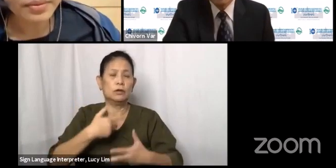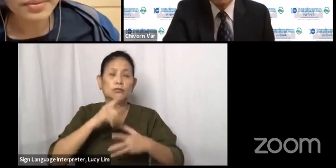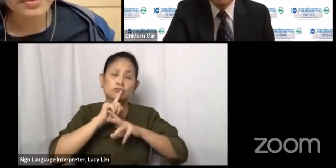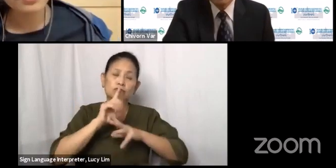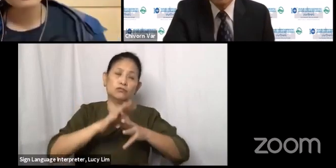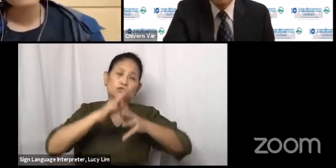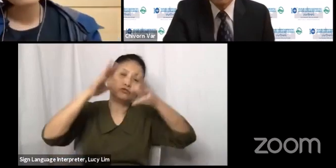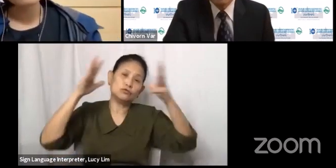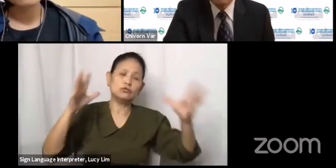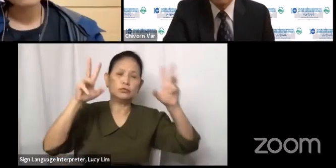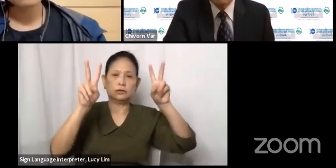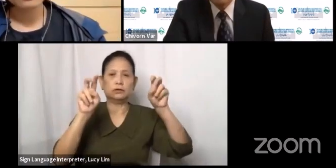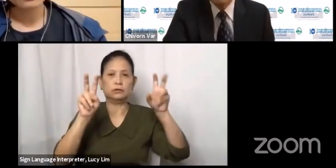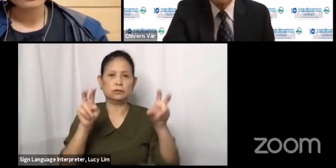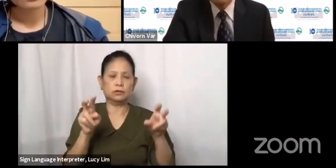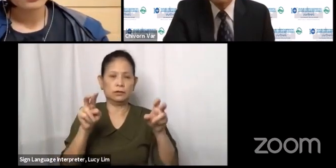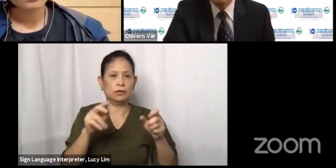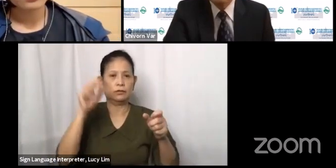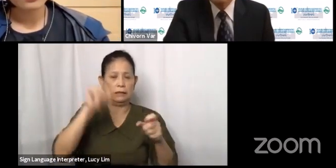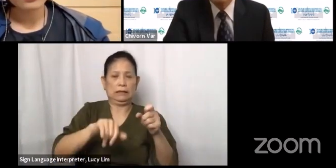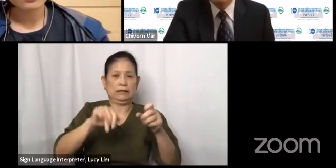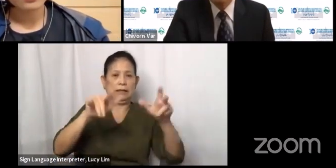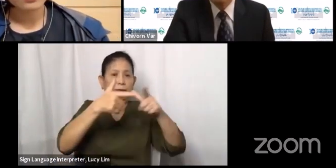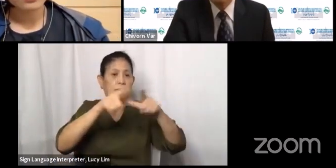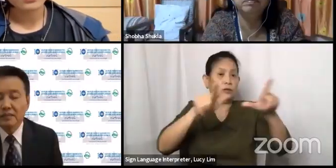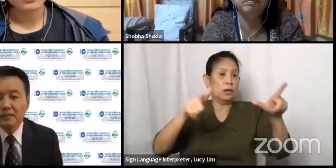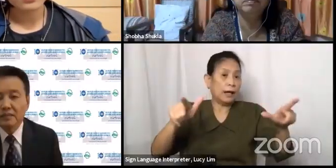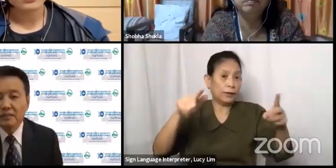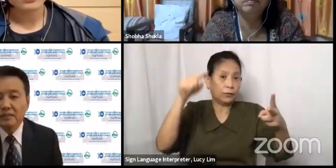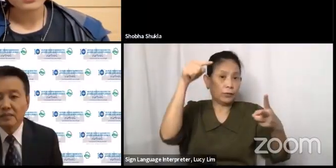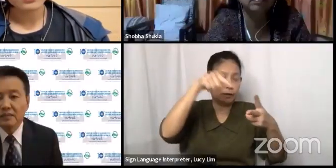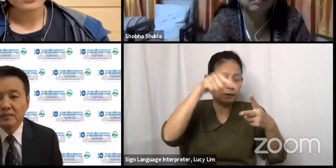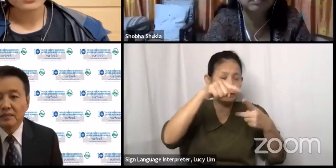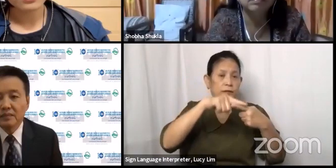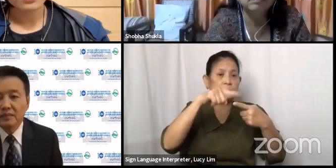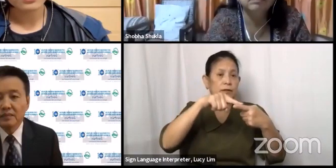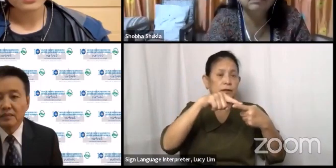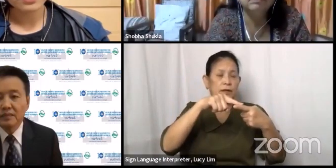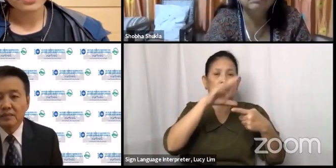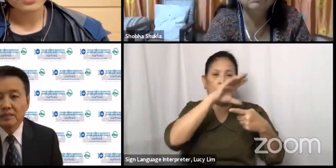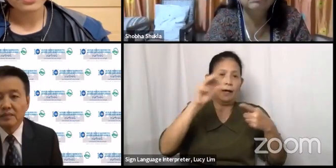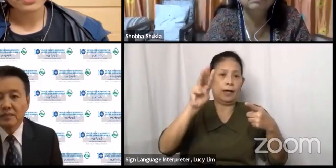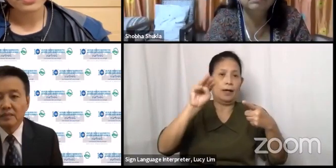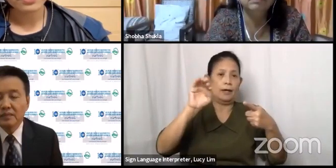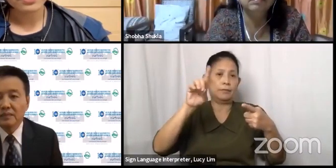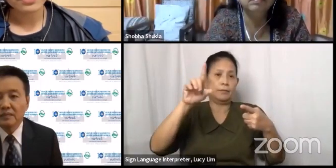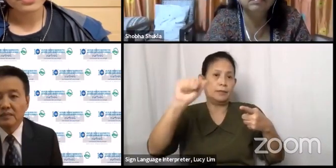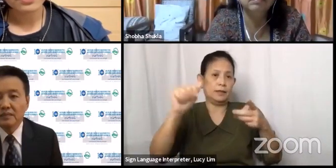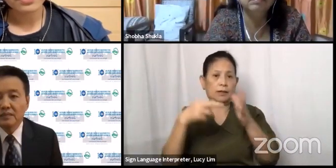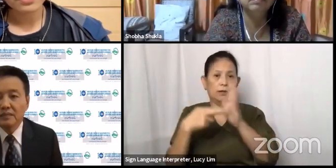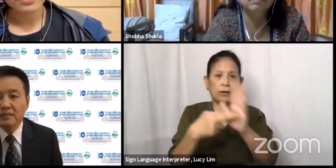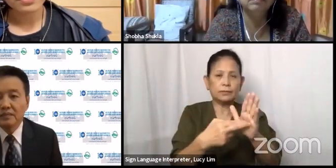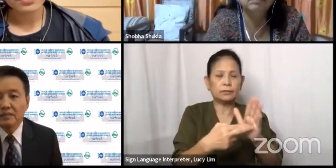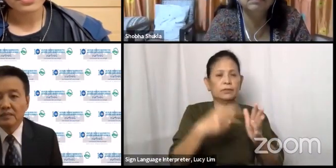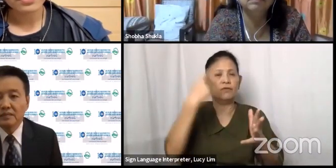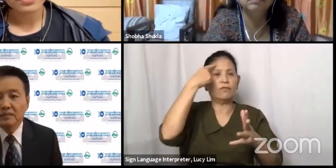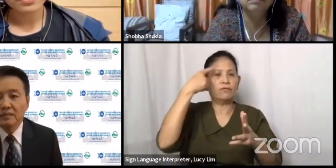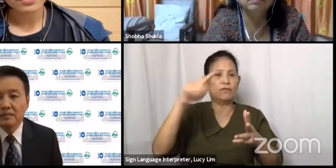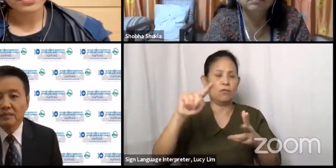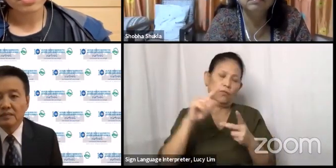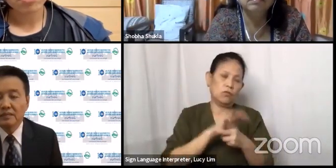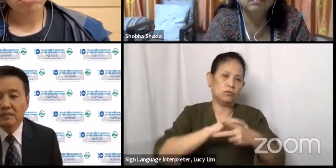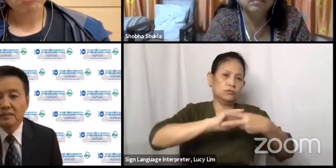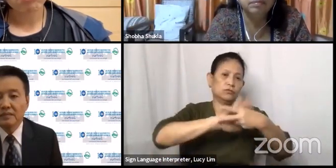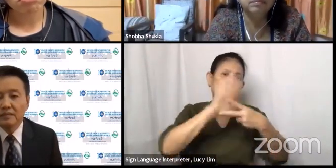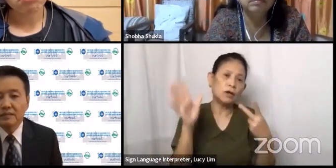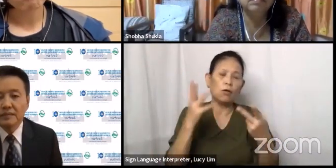us when it comes to language and when it comes to like media representation of LGBTIQ issues or